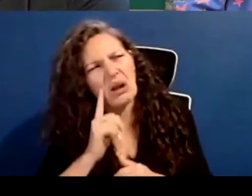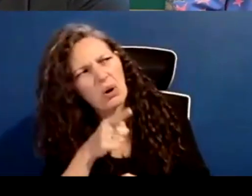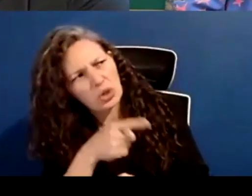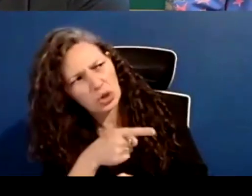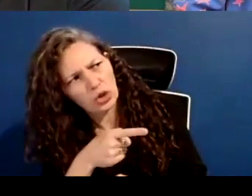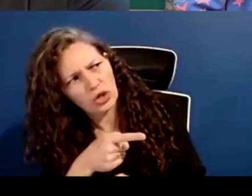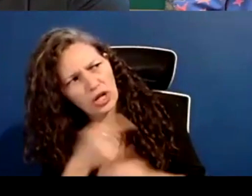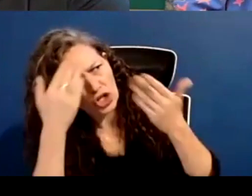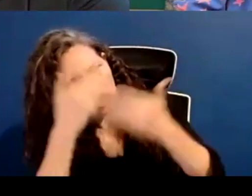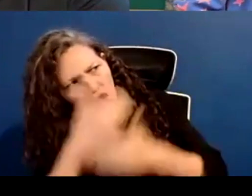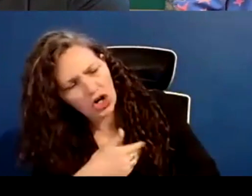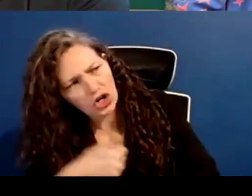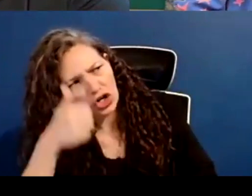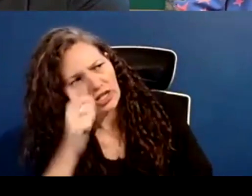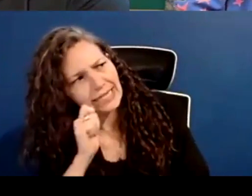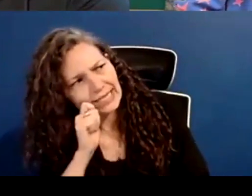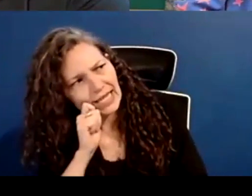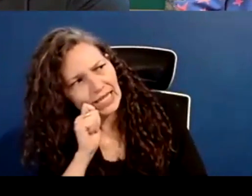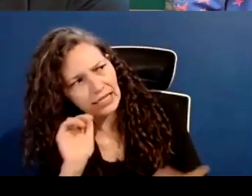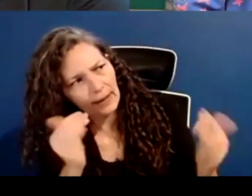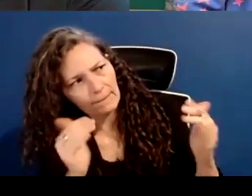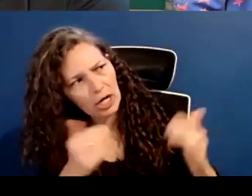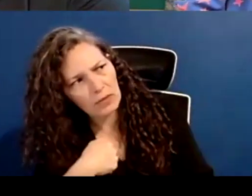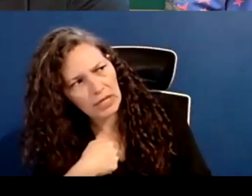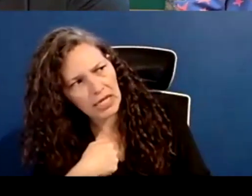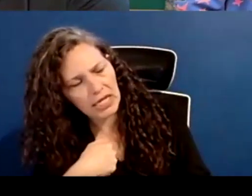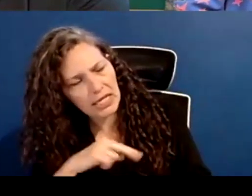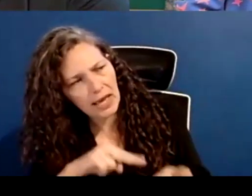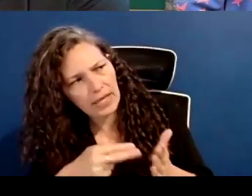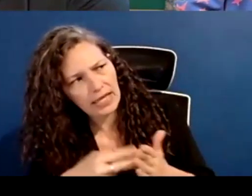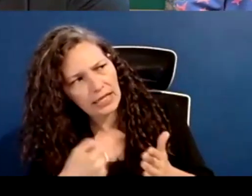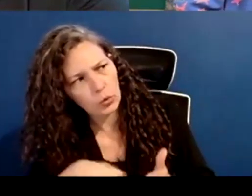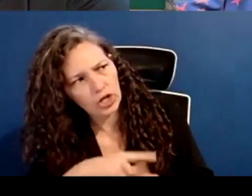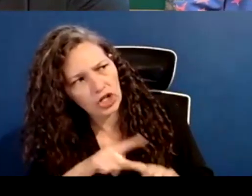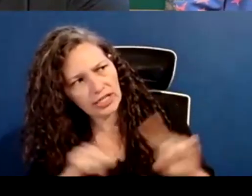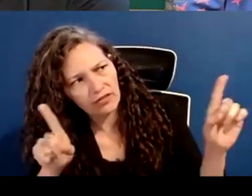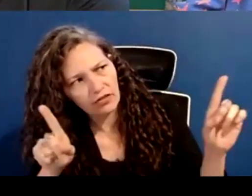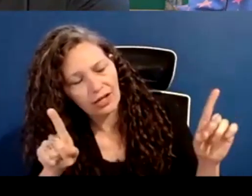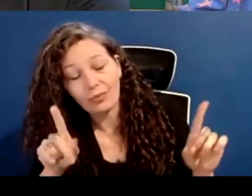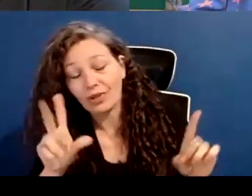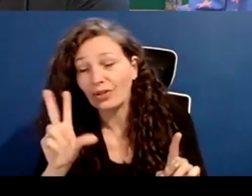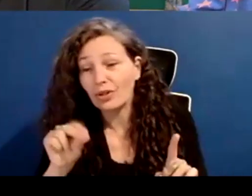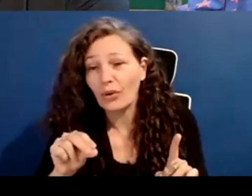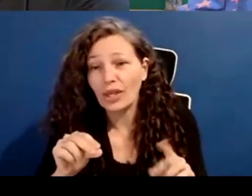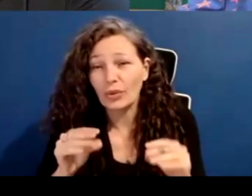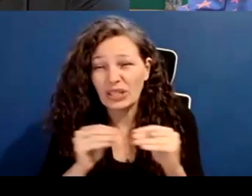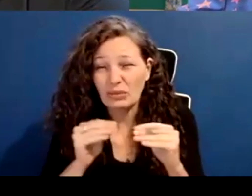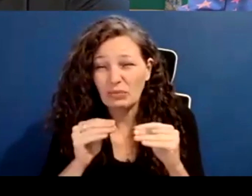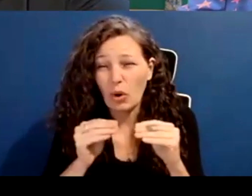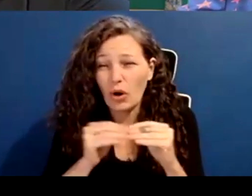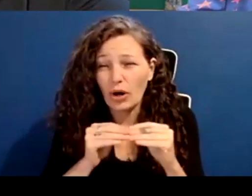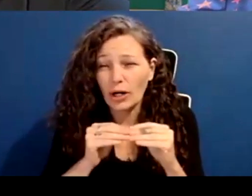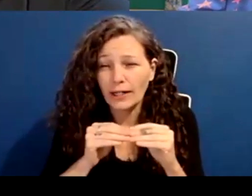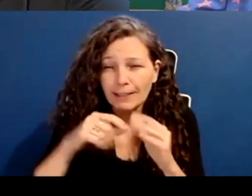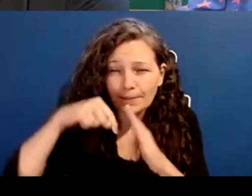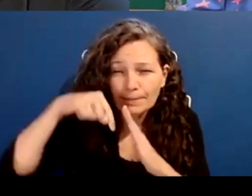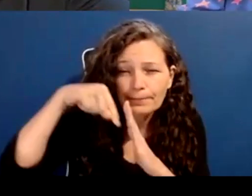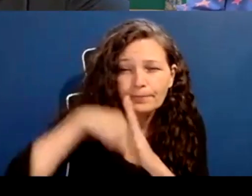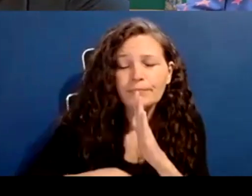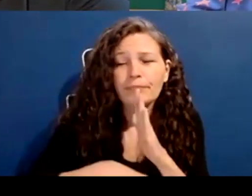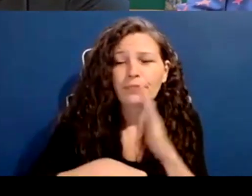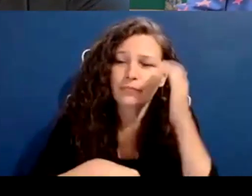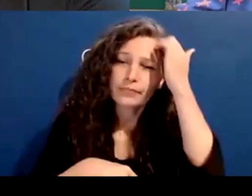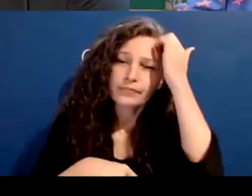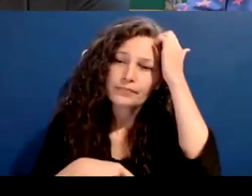are different. There was something that had to undergird that thought. There was something that had to